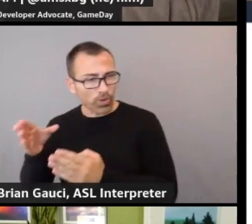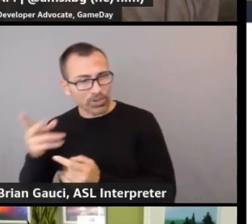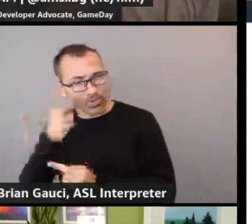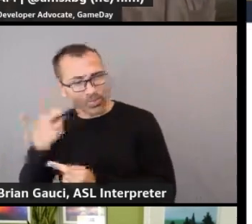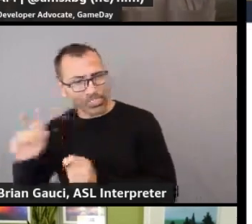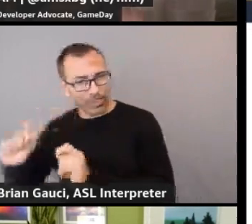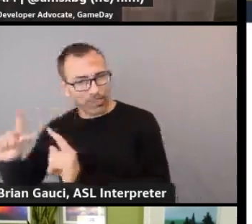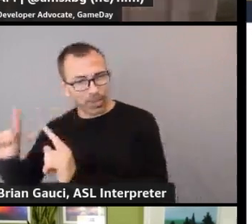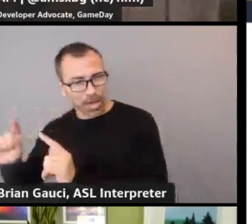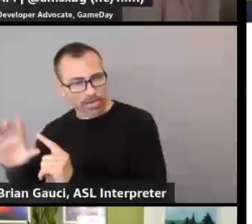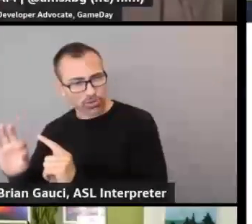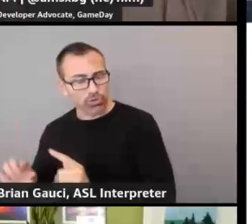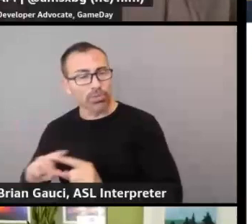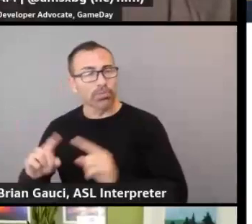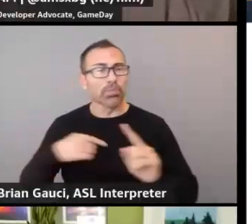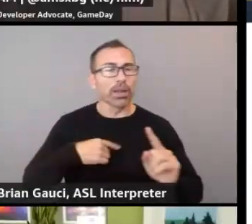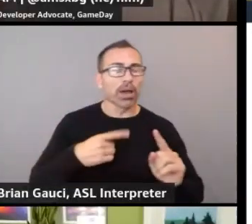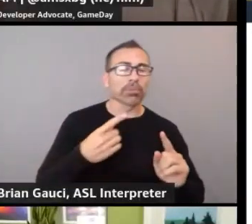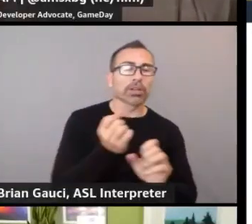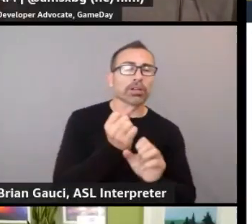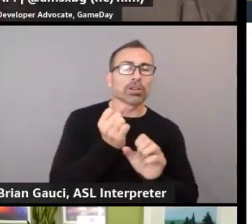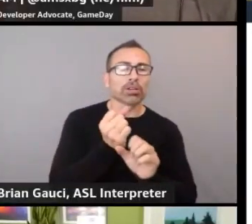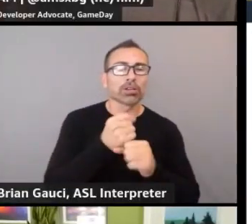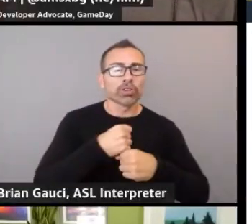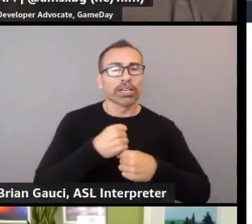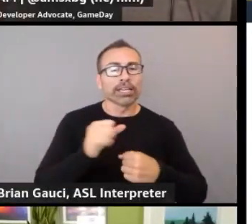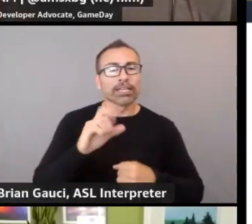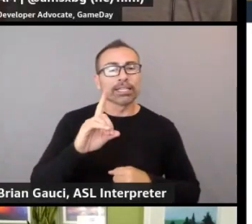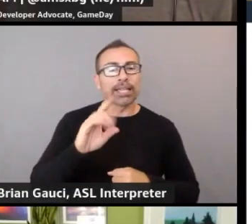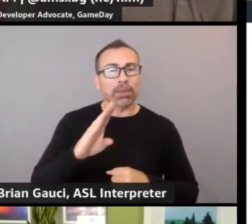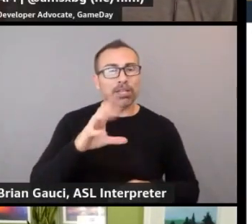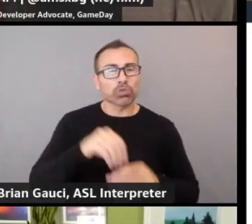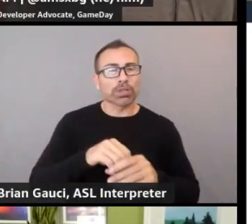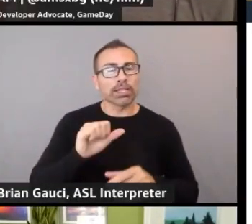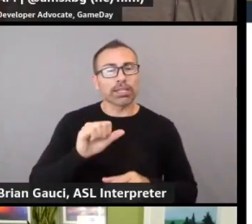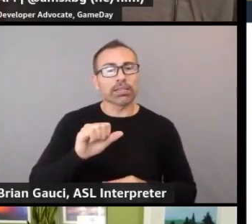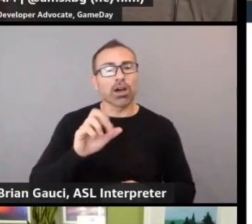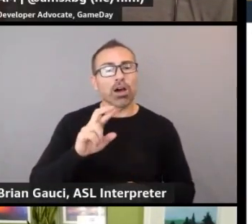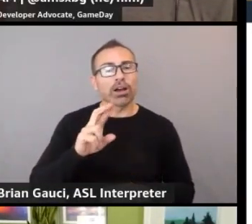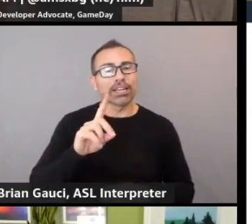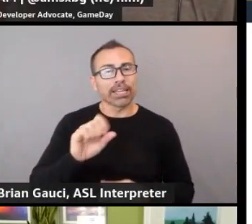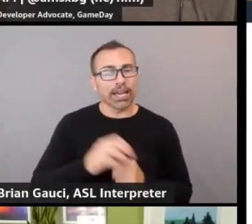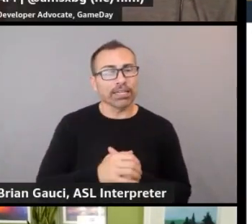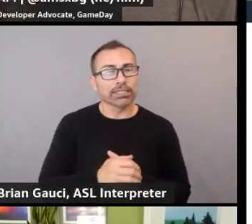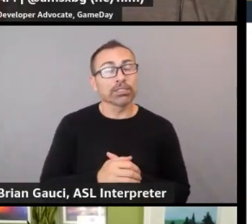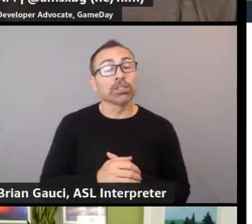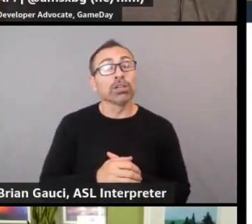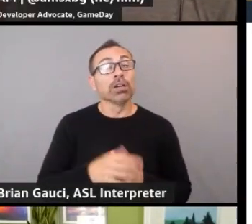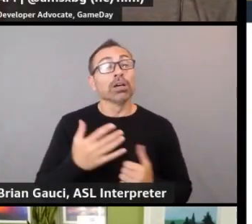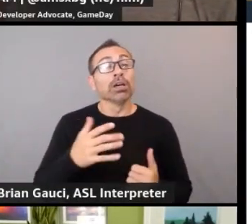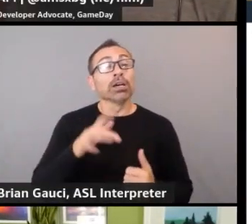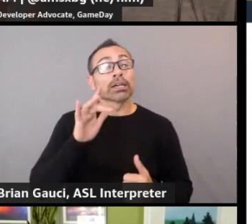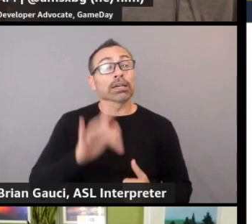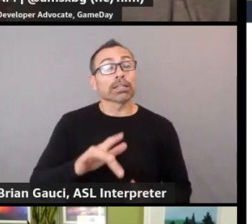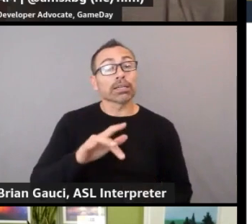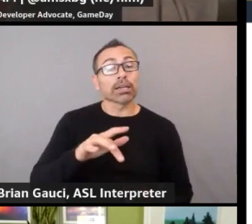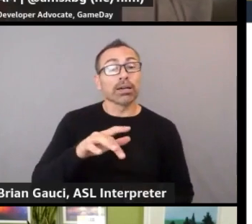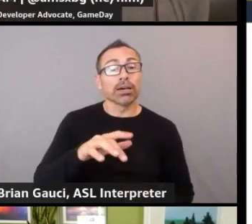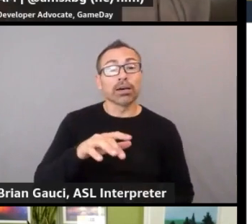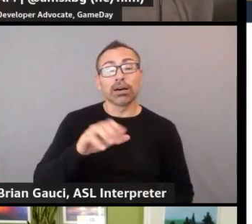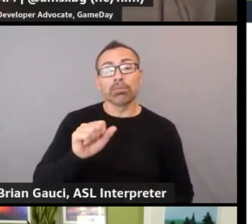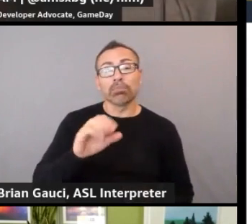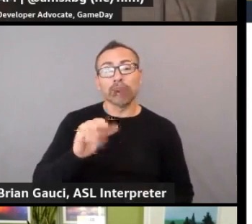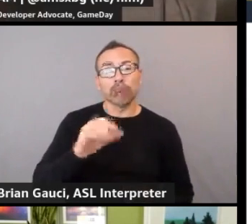to RDS and click Create Database. I'm going to click Microsoft SQL Server and click Amazon